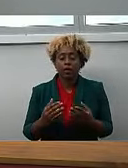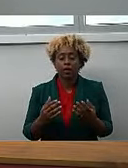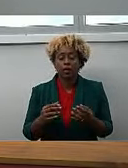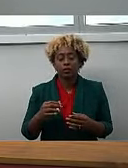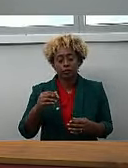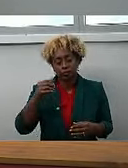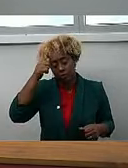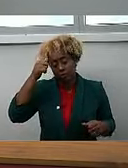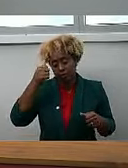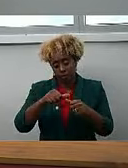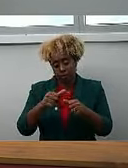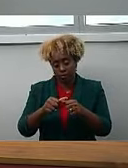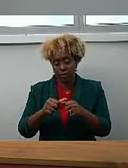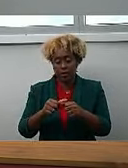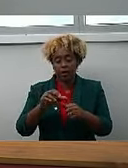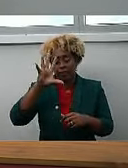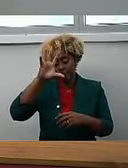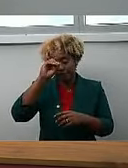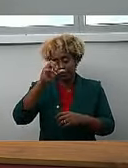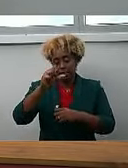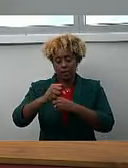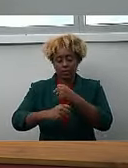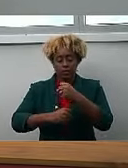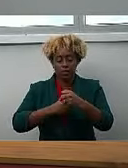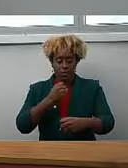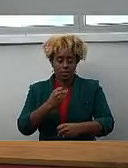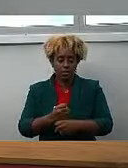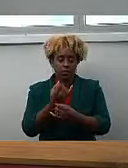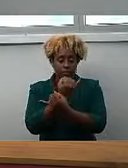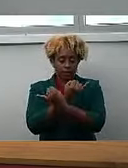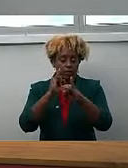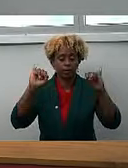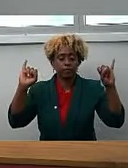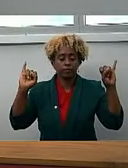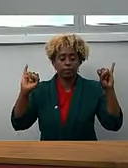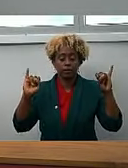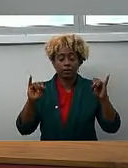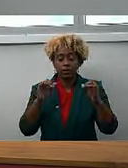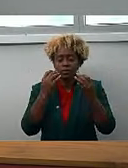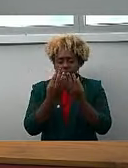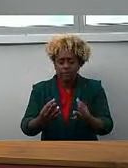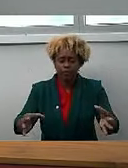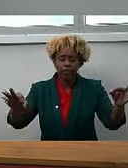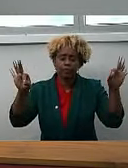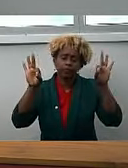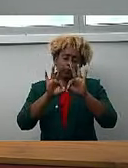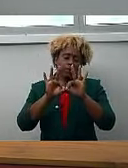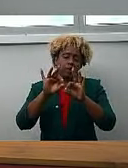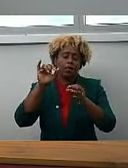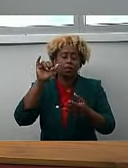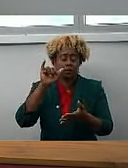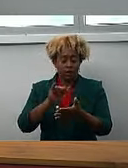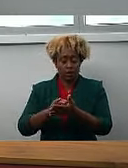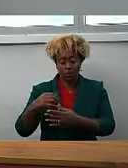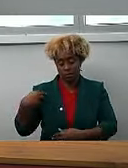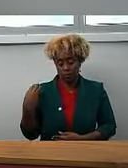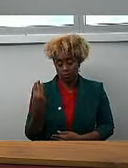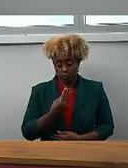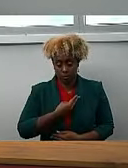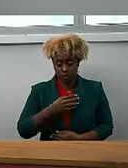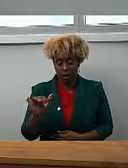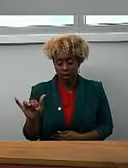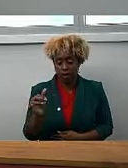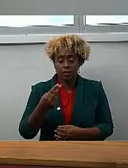our 50th anniversary of independence, it is paramount that we, as a nation, protect